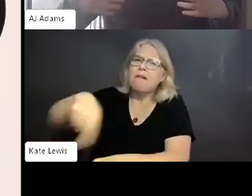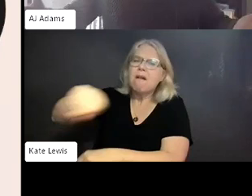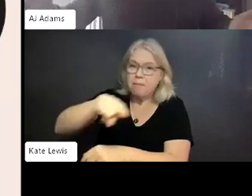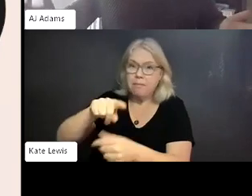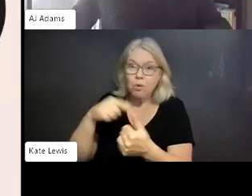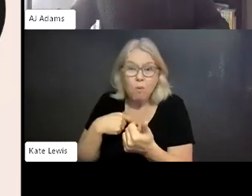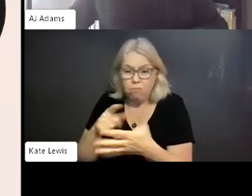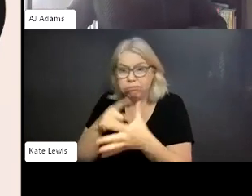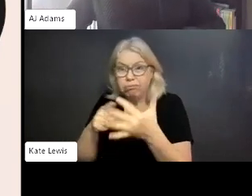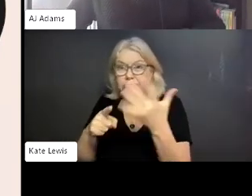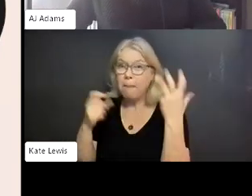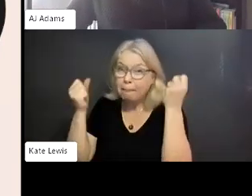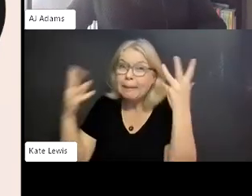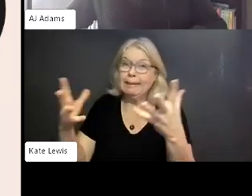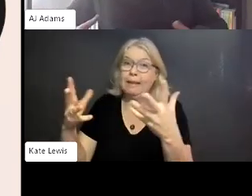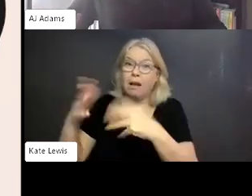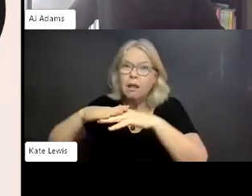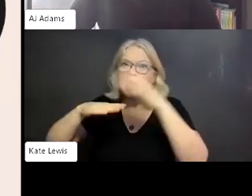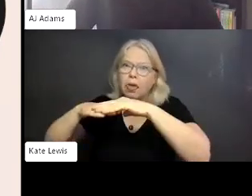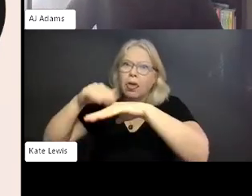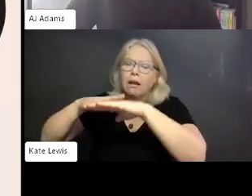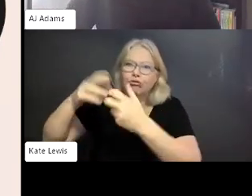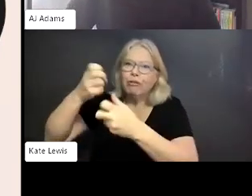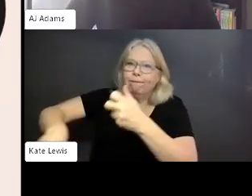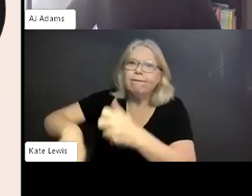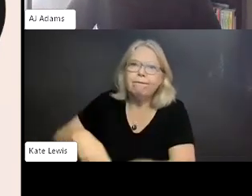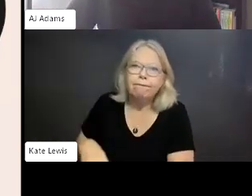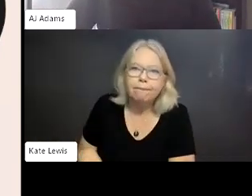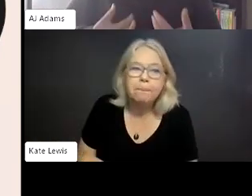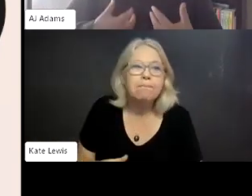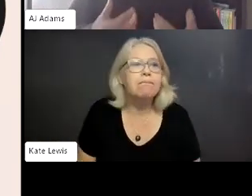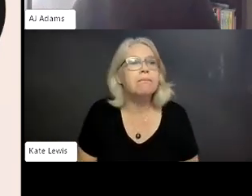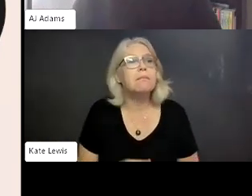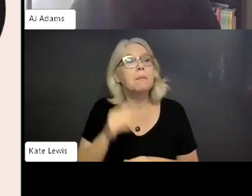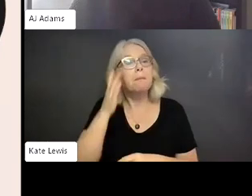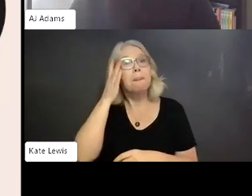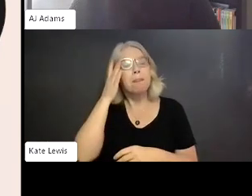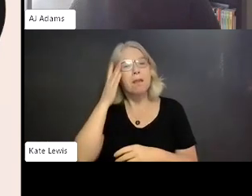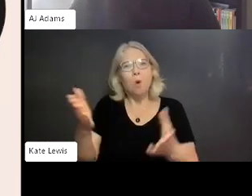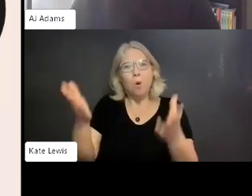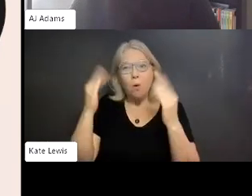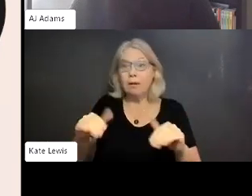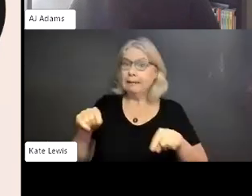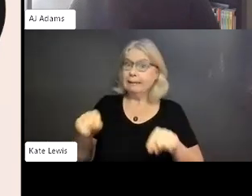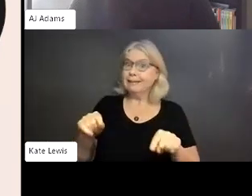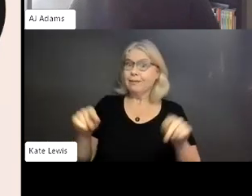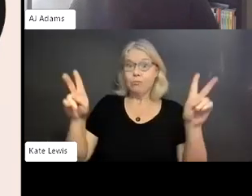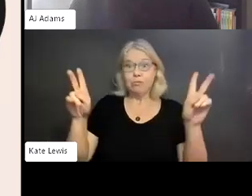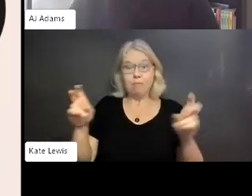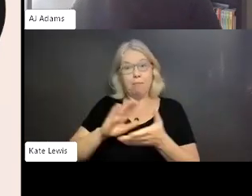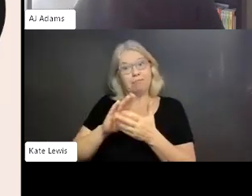So as this presentation is for Elder Abuse Ontario, I thought it was important for us to look into when does this become elder